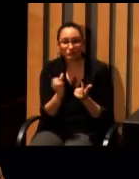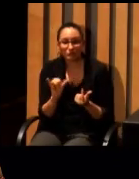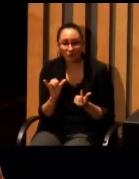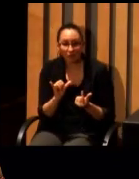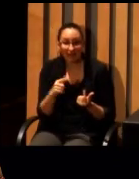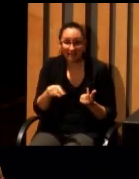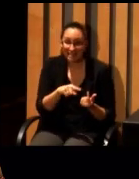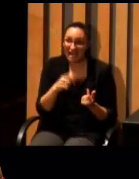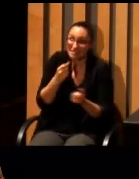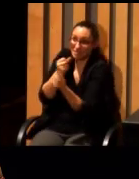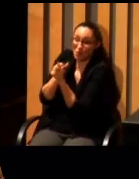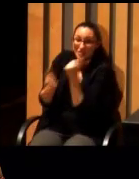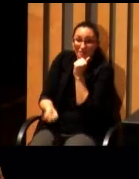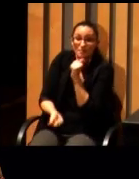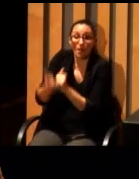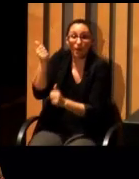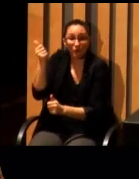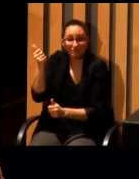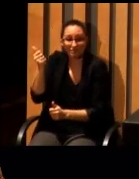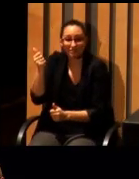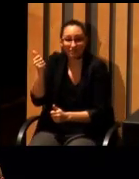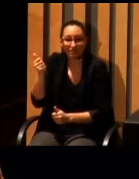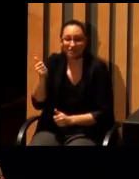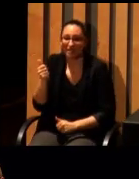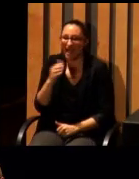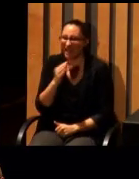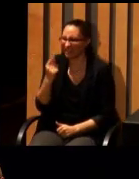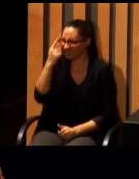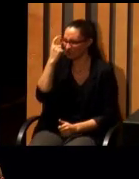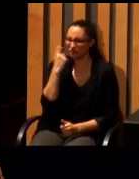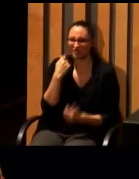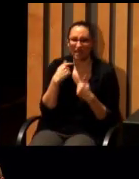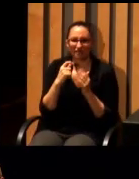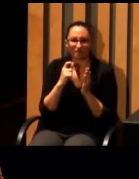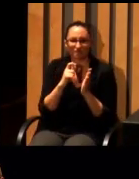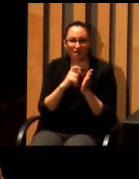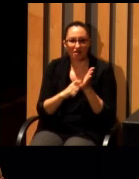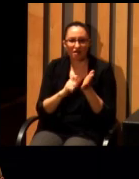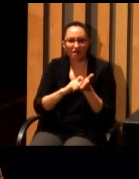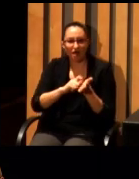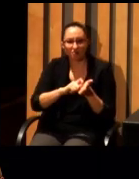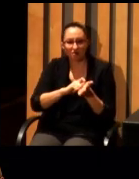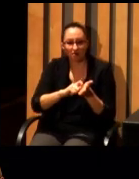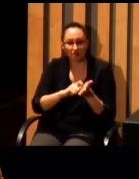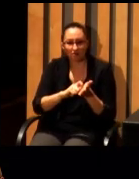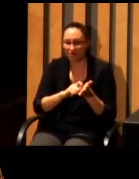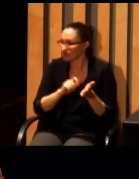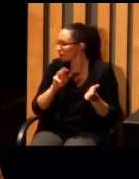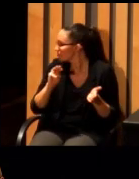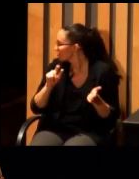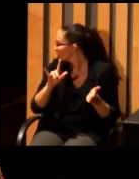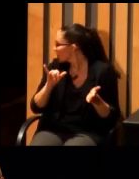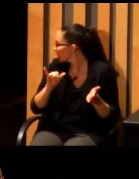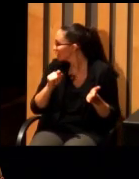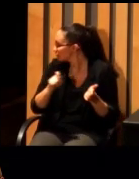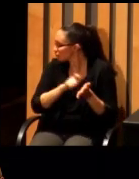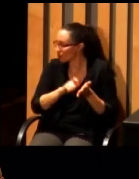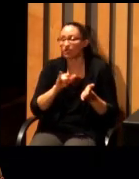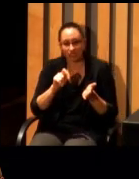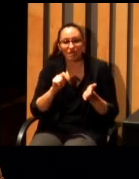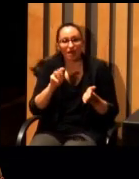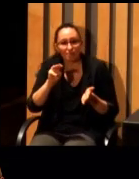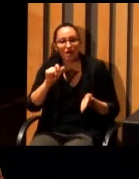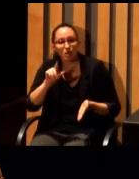is that, and I think there was a column recently that Cortland Malloy wrote about